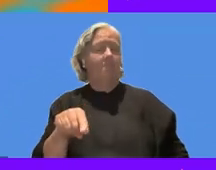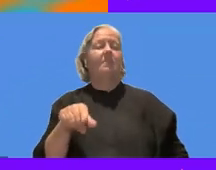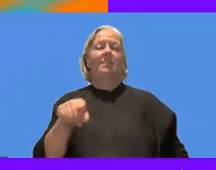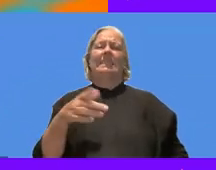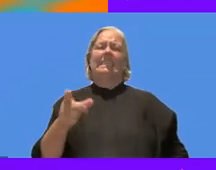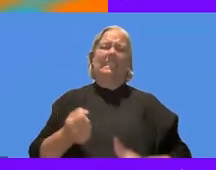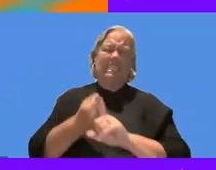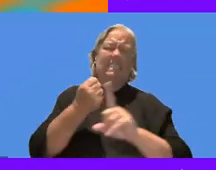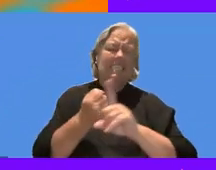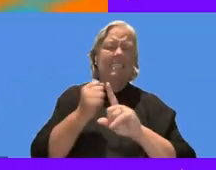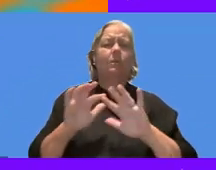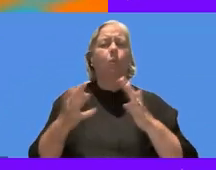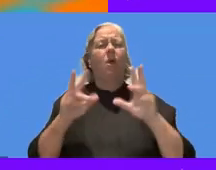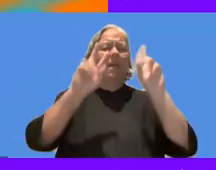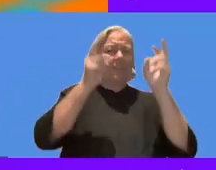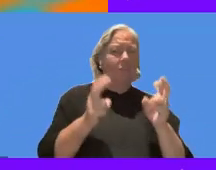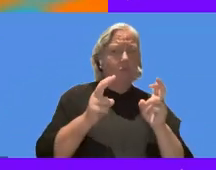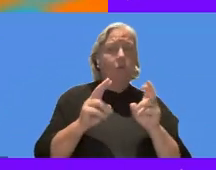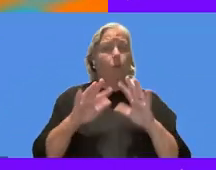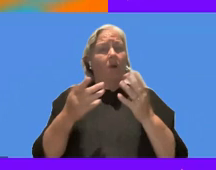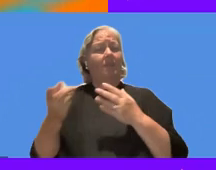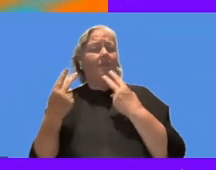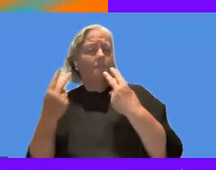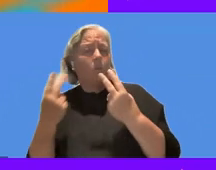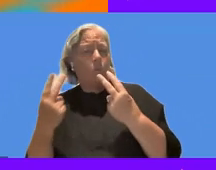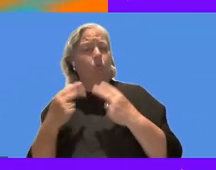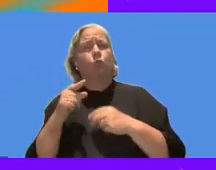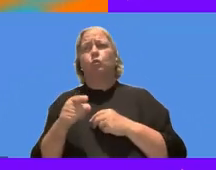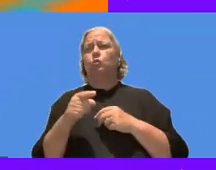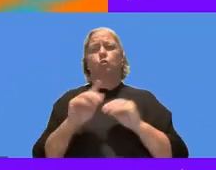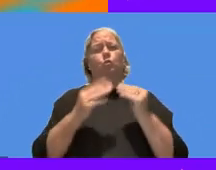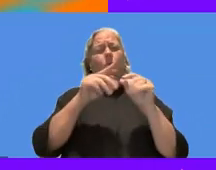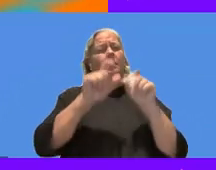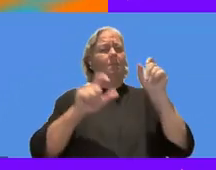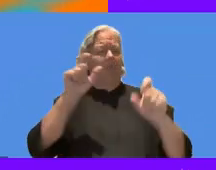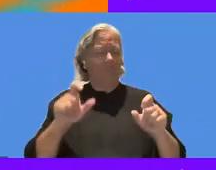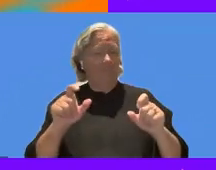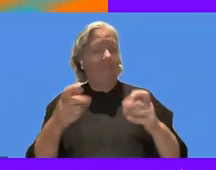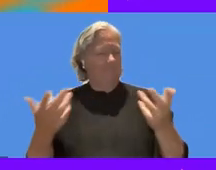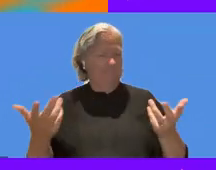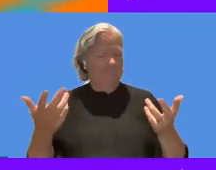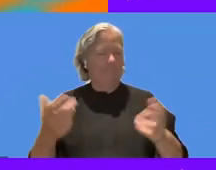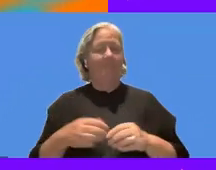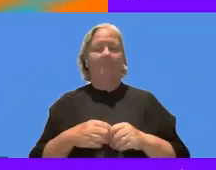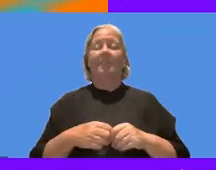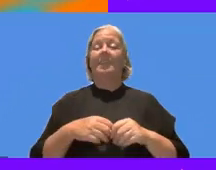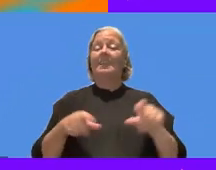are important to young people in communities around the world. It is refreshing to see that this is not just a campaign for youth people, but is